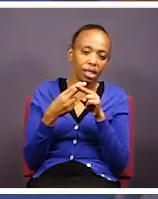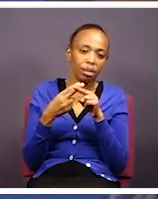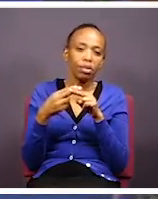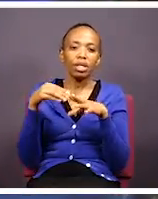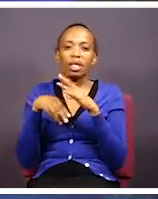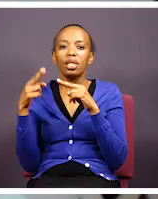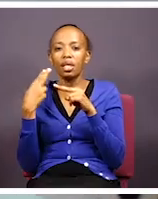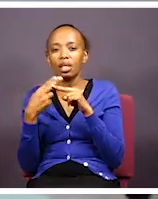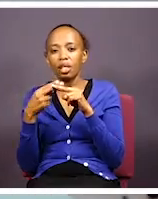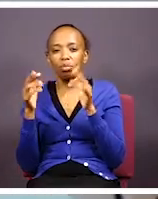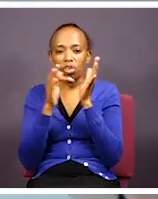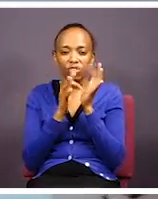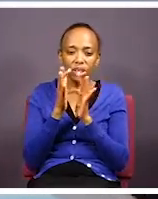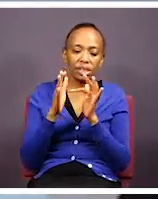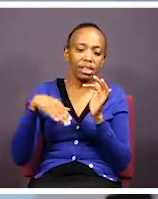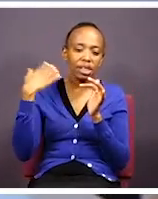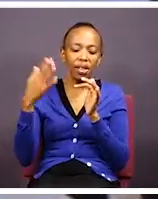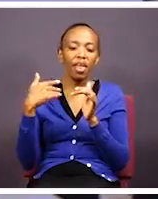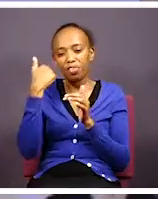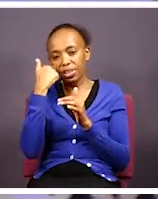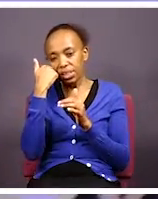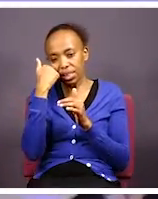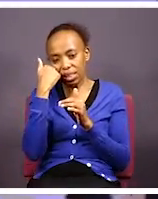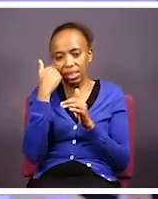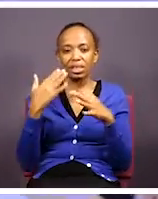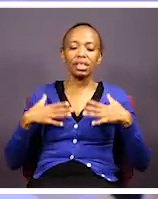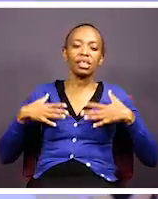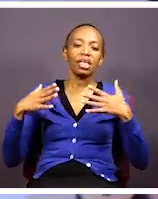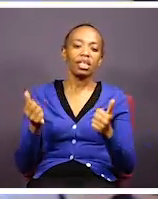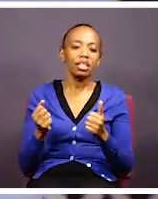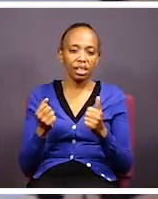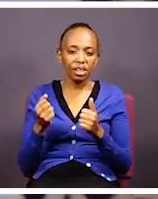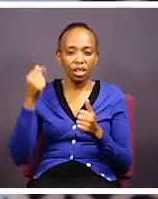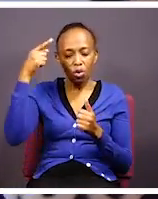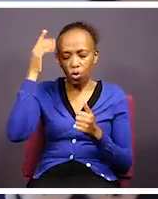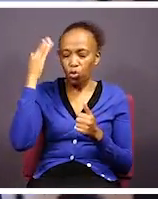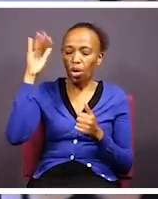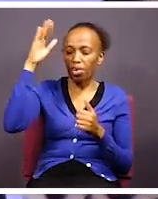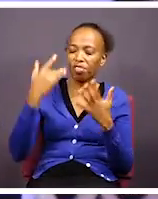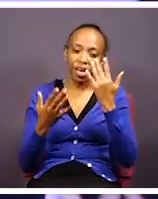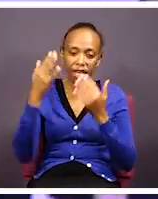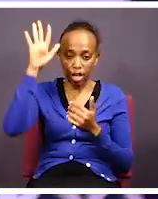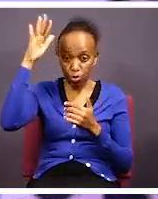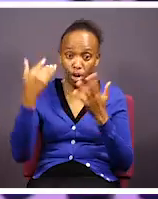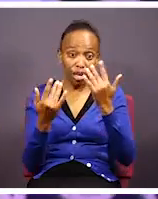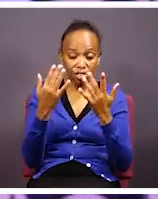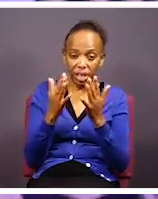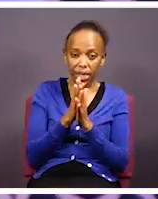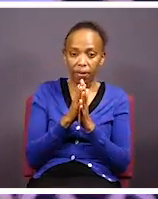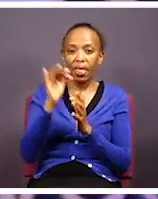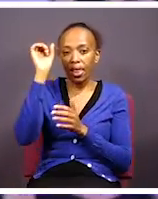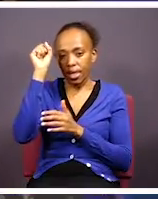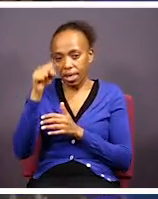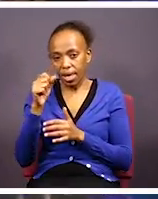in the name of jesus every sickness is healed cause you are fire yes you're a fire